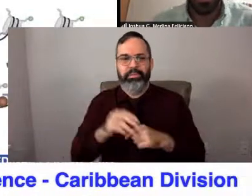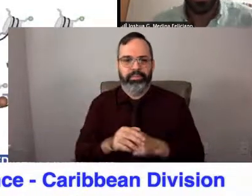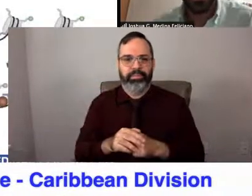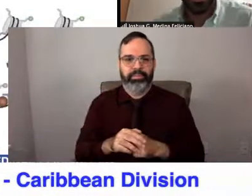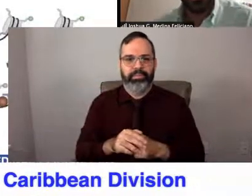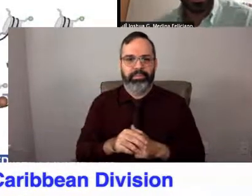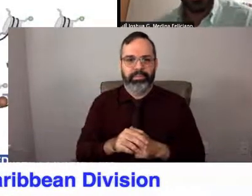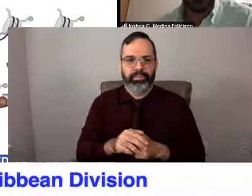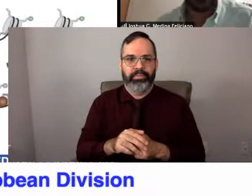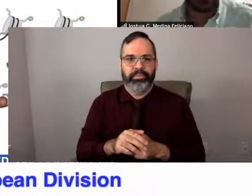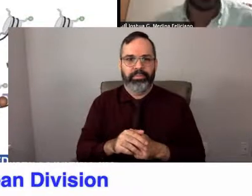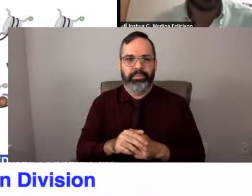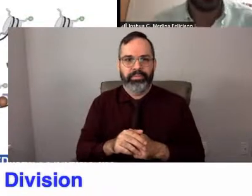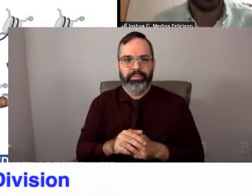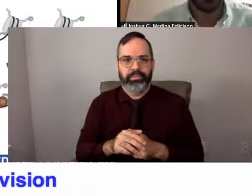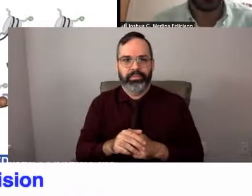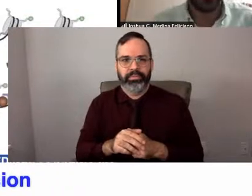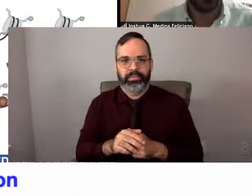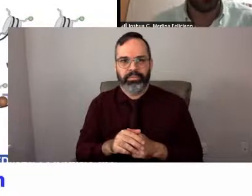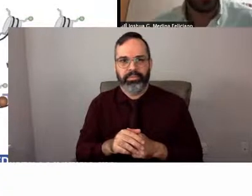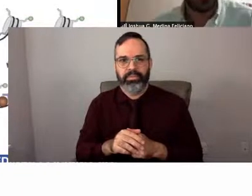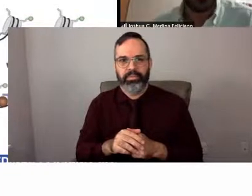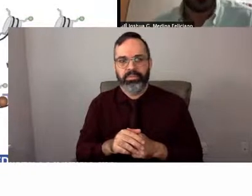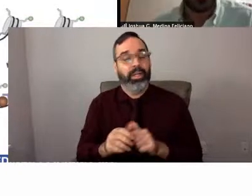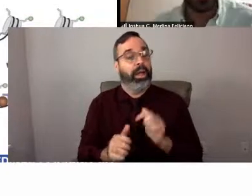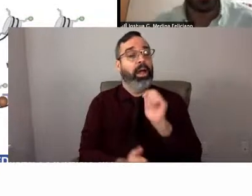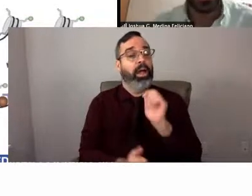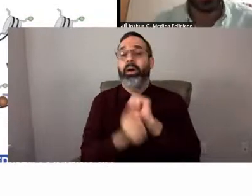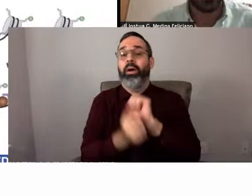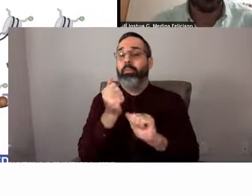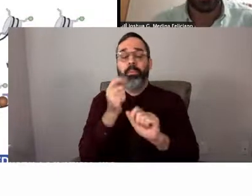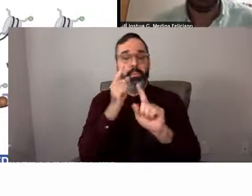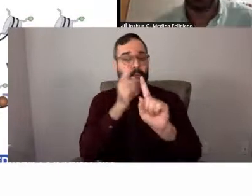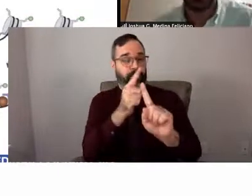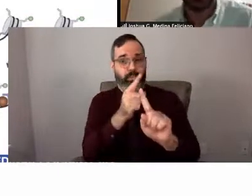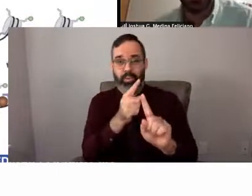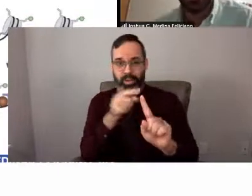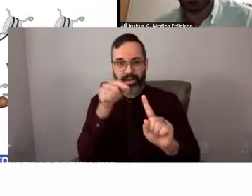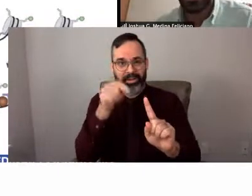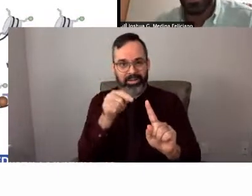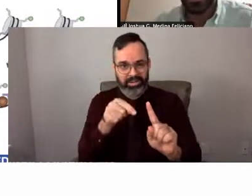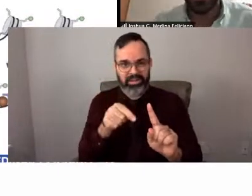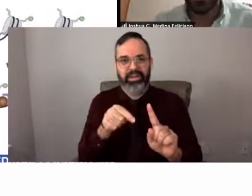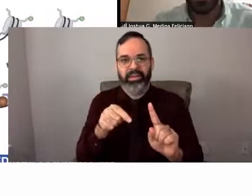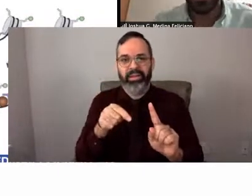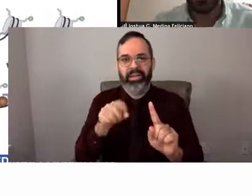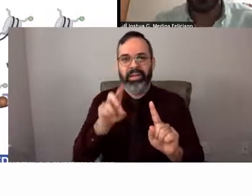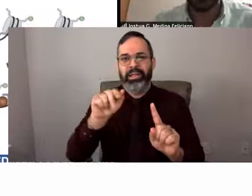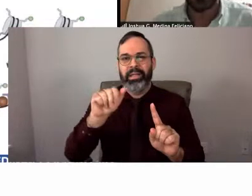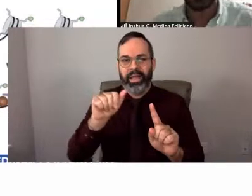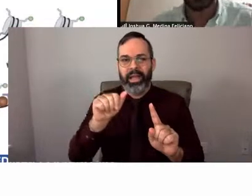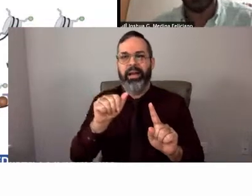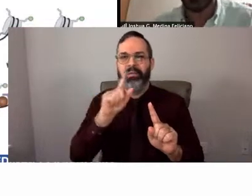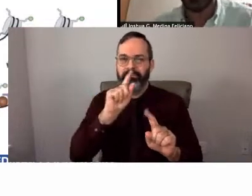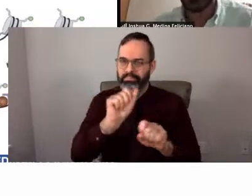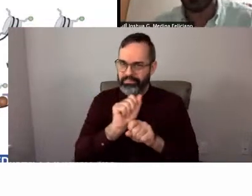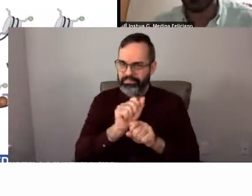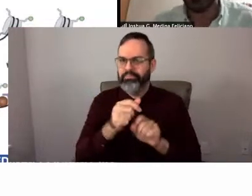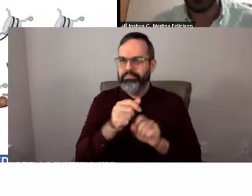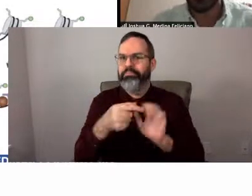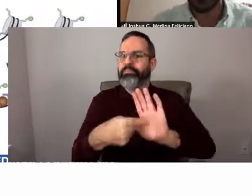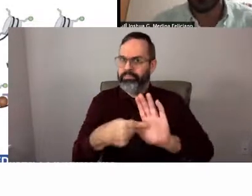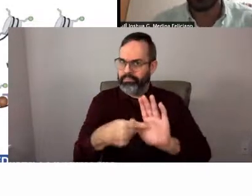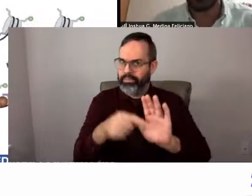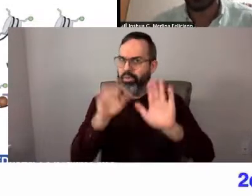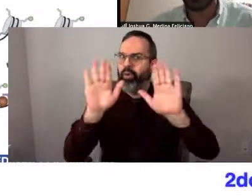So the main takeaway of this whole analysis is that the draft genome data actually proves to be a great resource